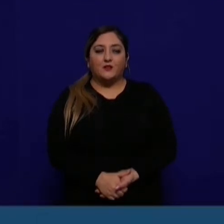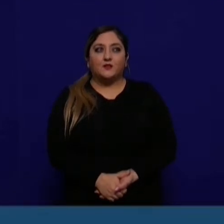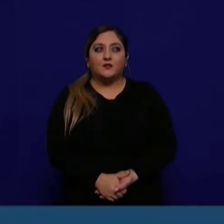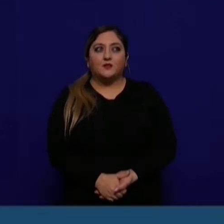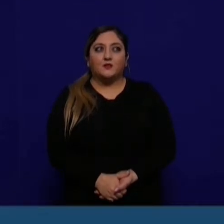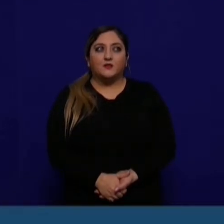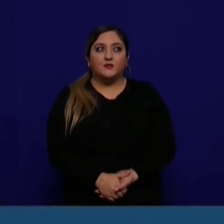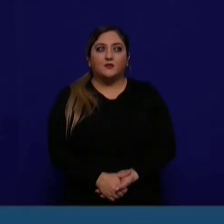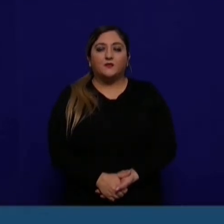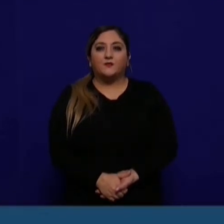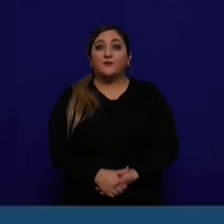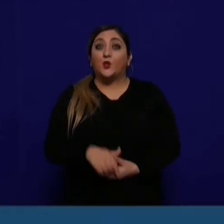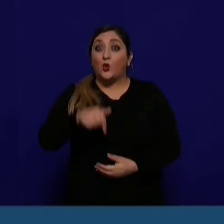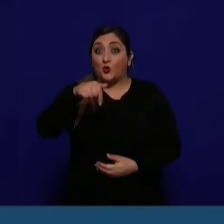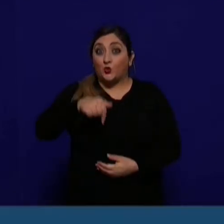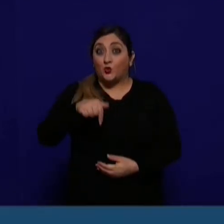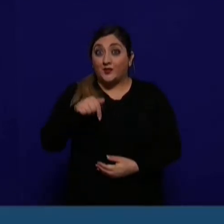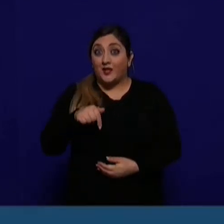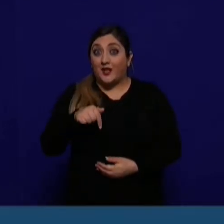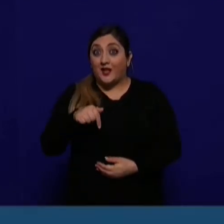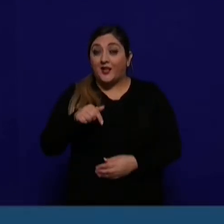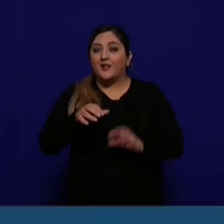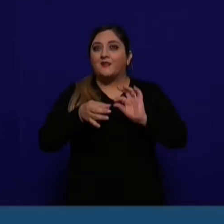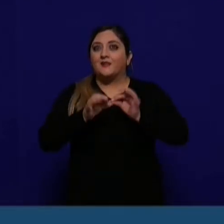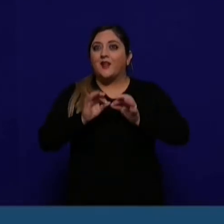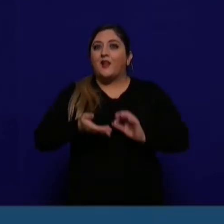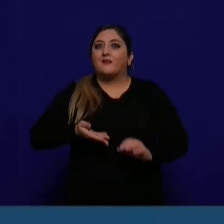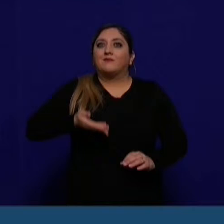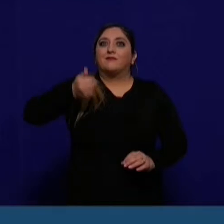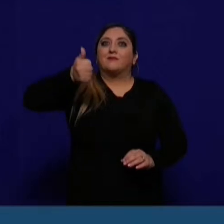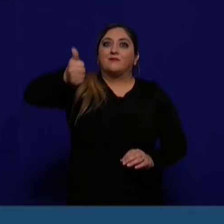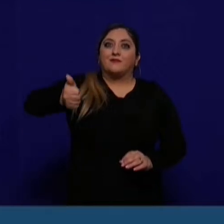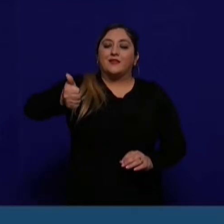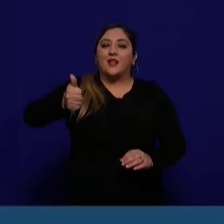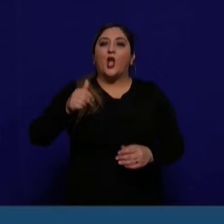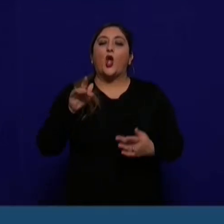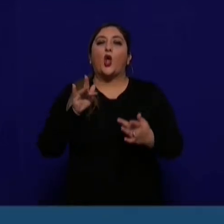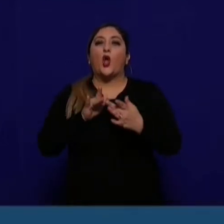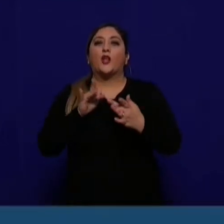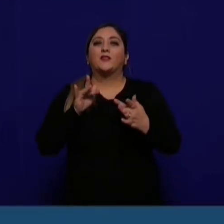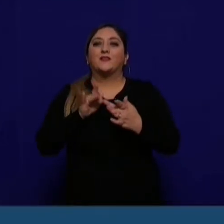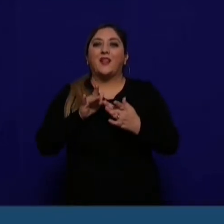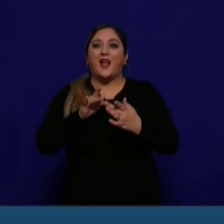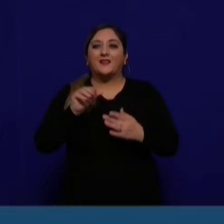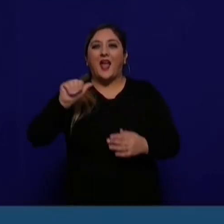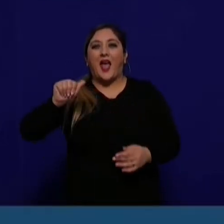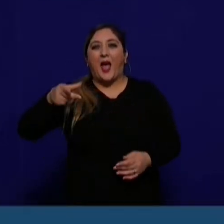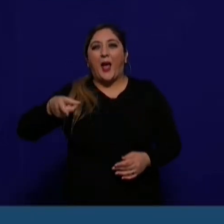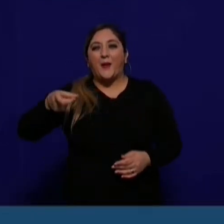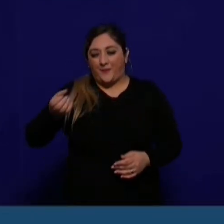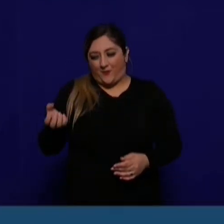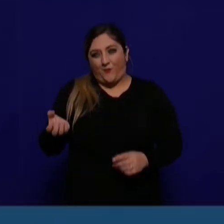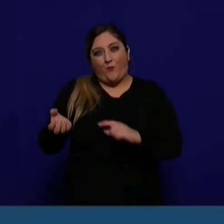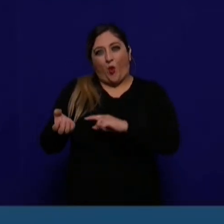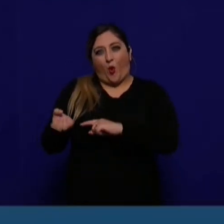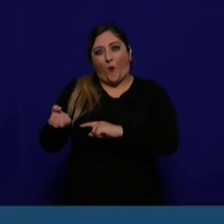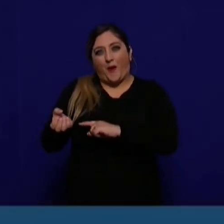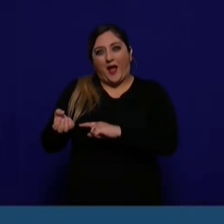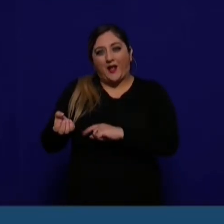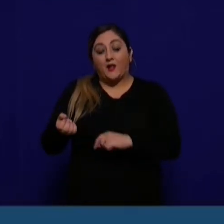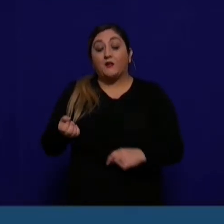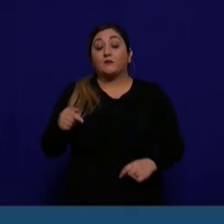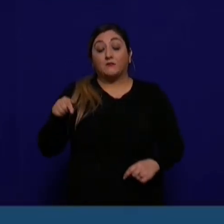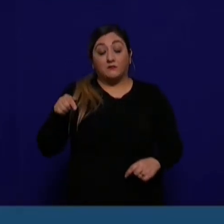We are today also launching an improvement on the contact tracing app, whereby we